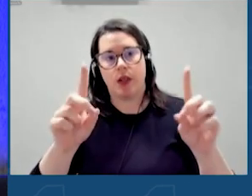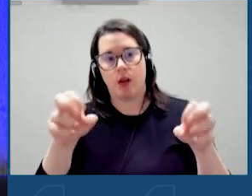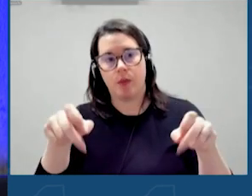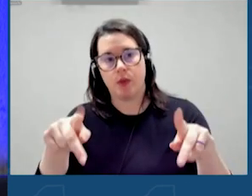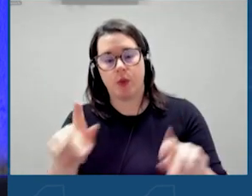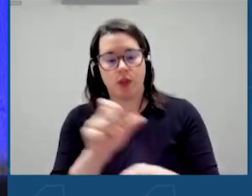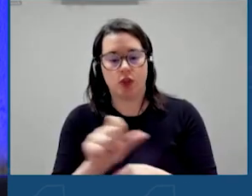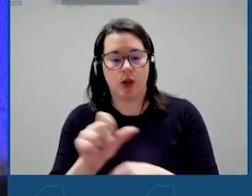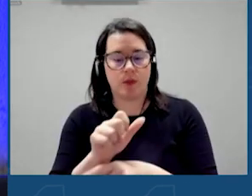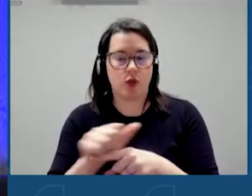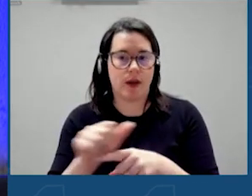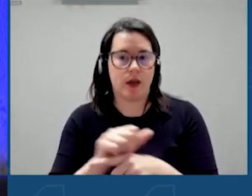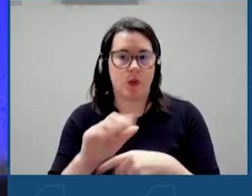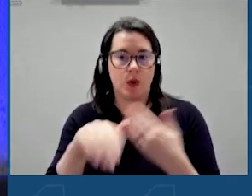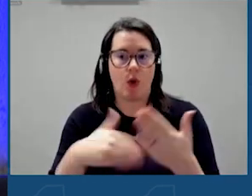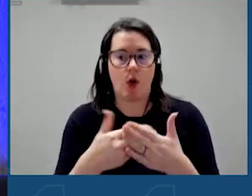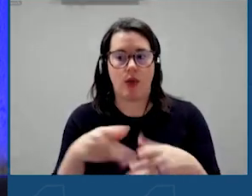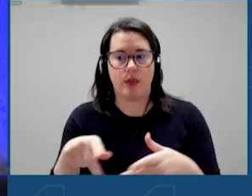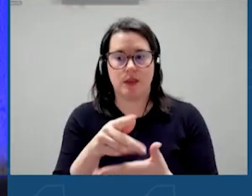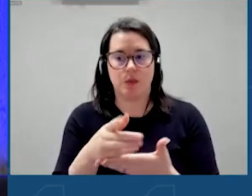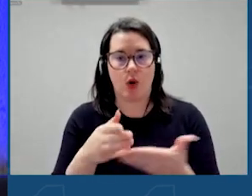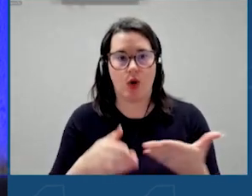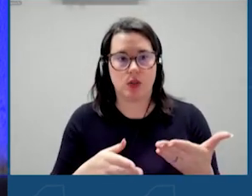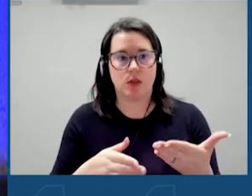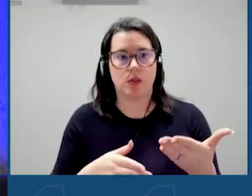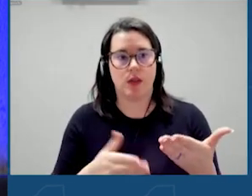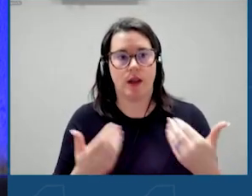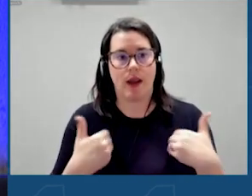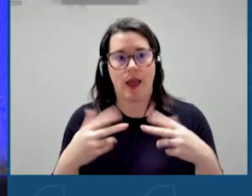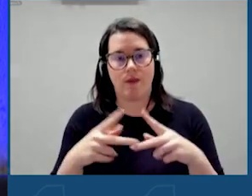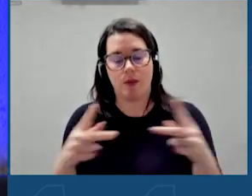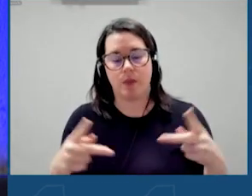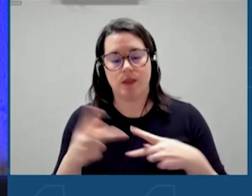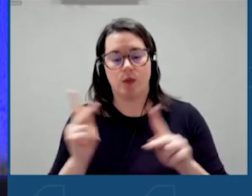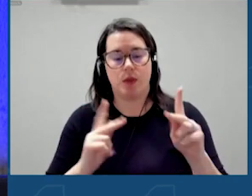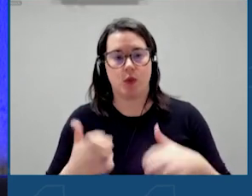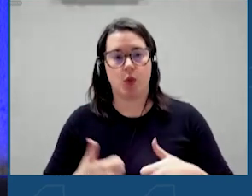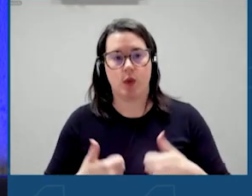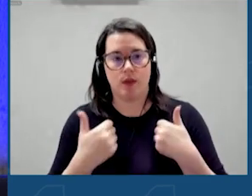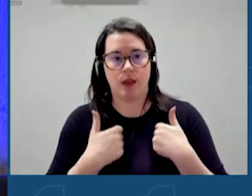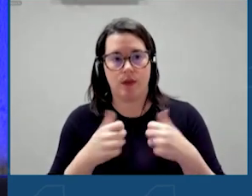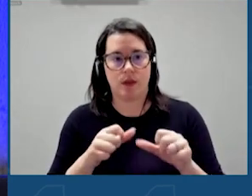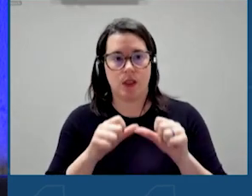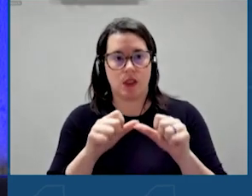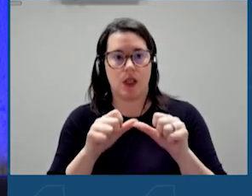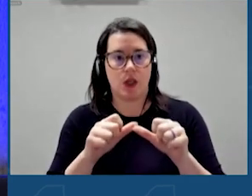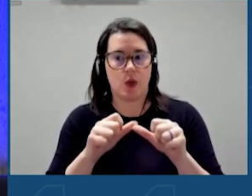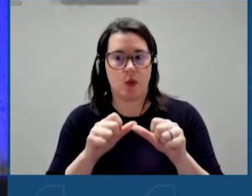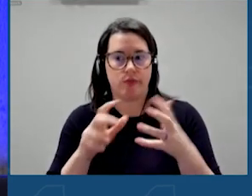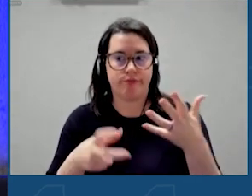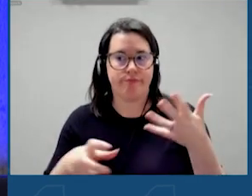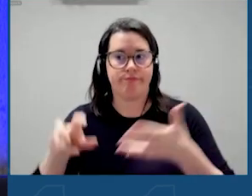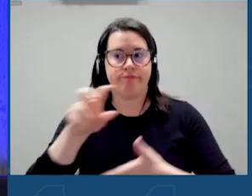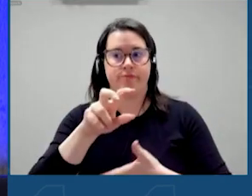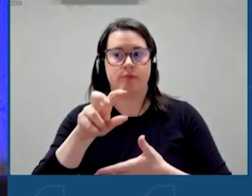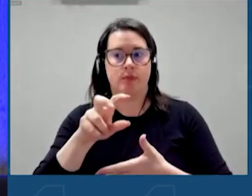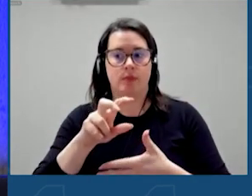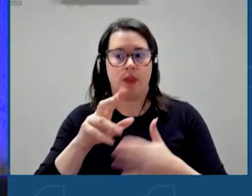these parts and have a place for people to live or continue that upward mobility in